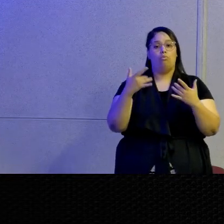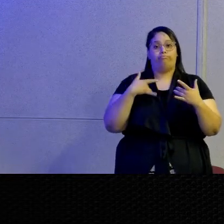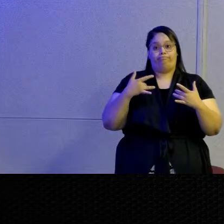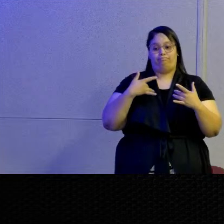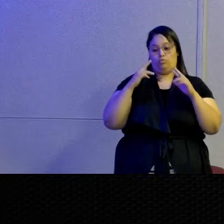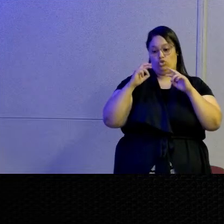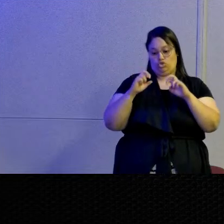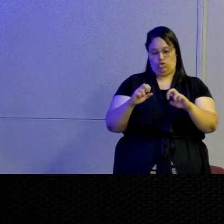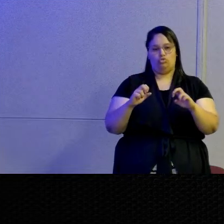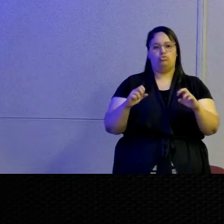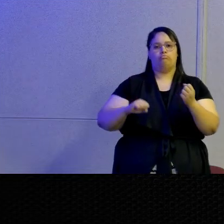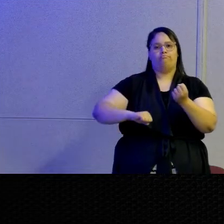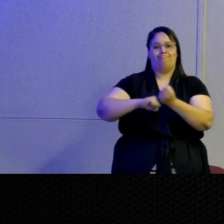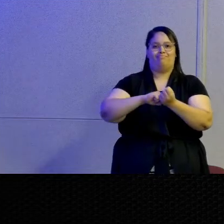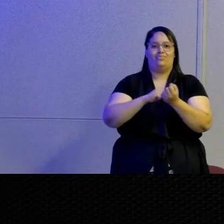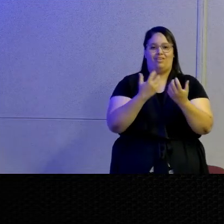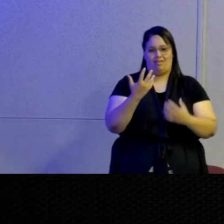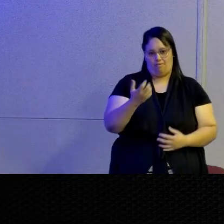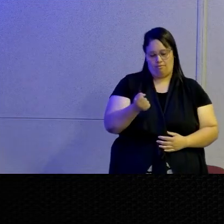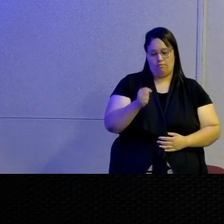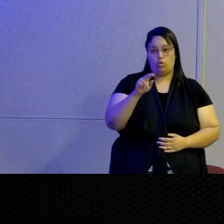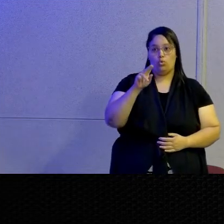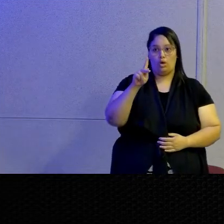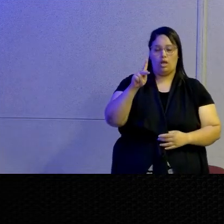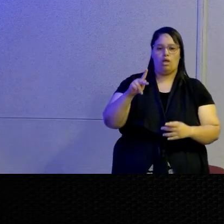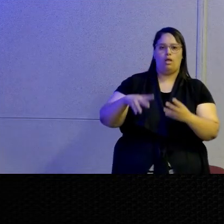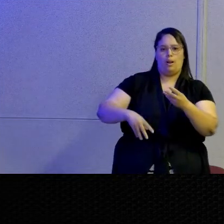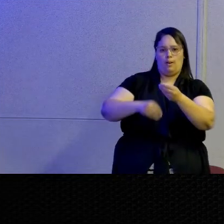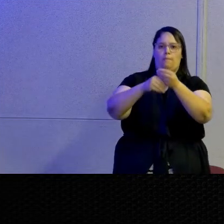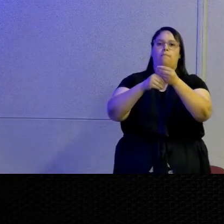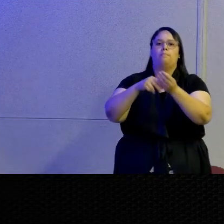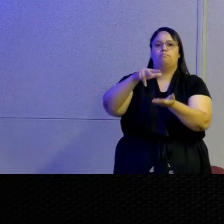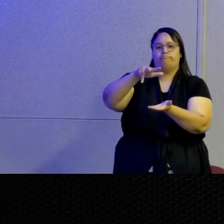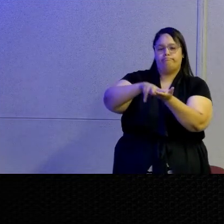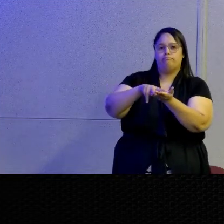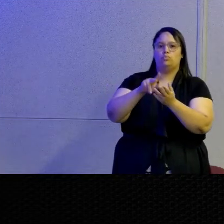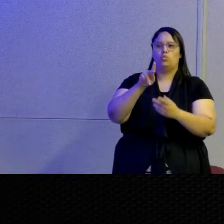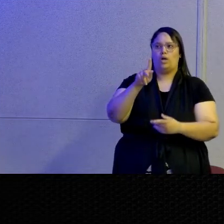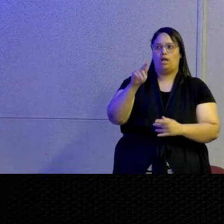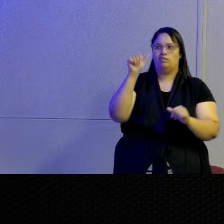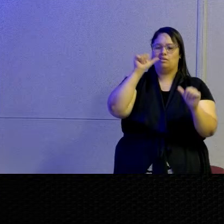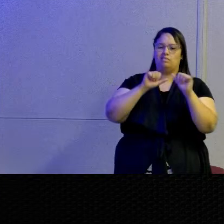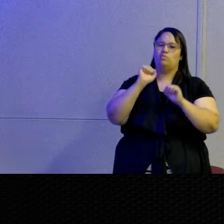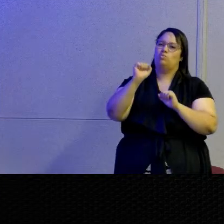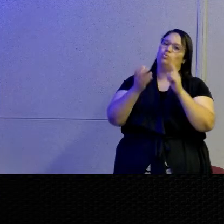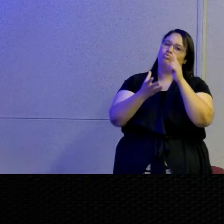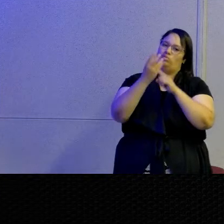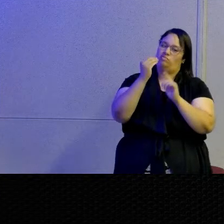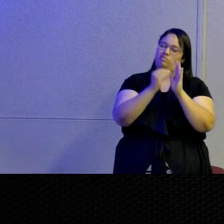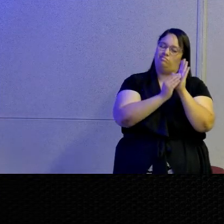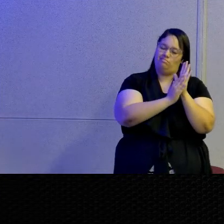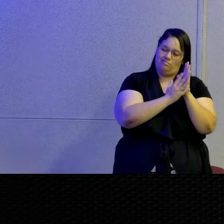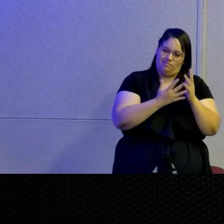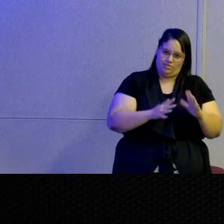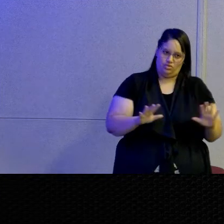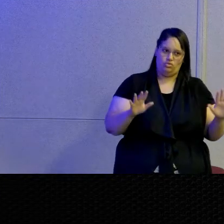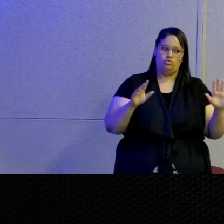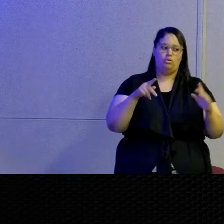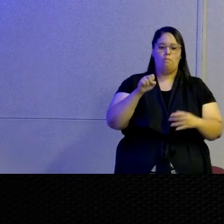this enhanced understanding in their research, supporting UK scientific achievement. Pooled